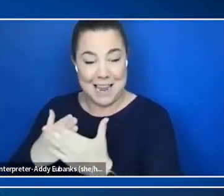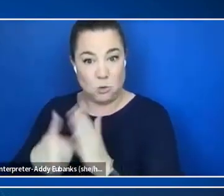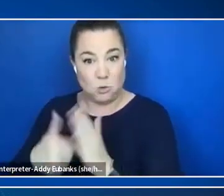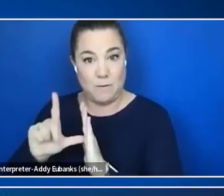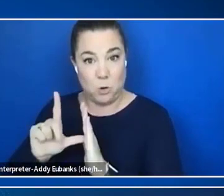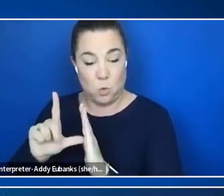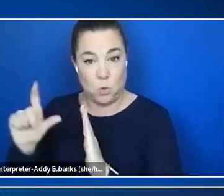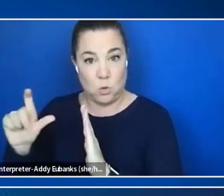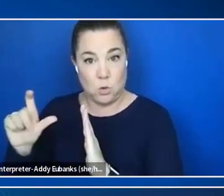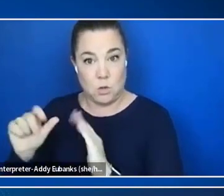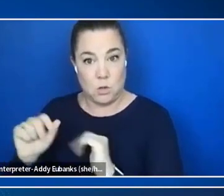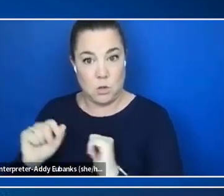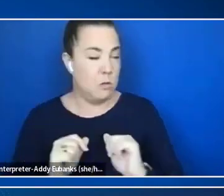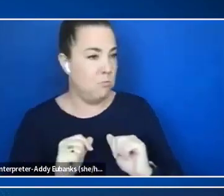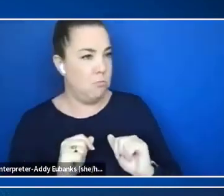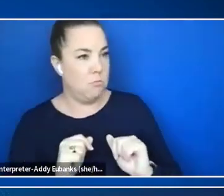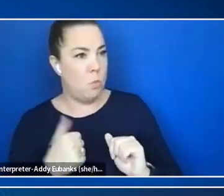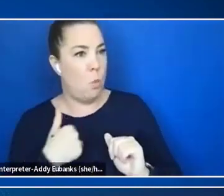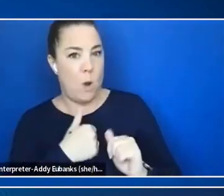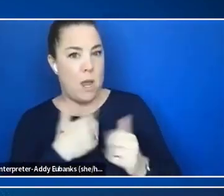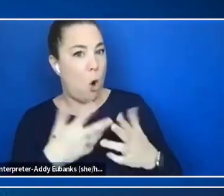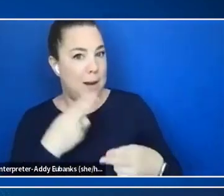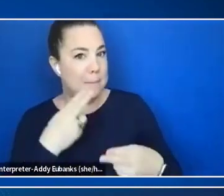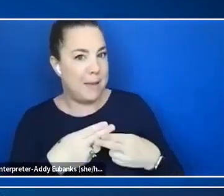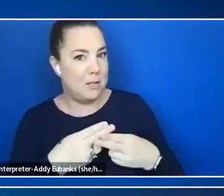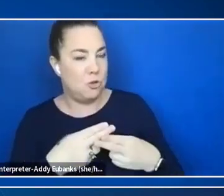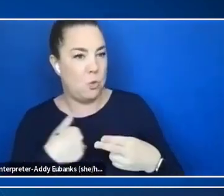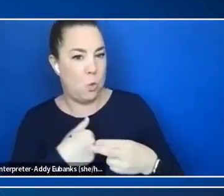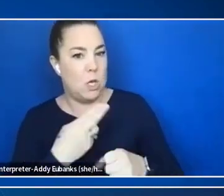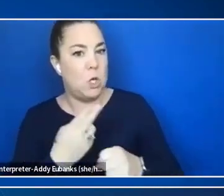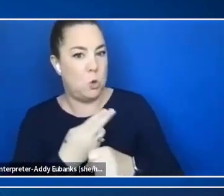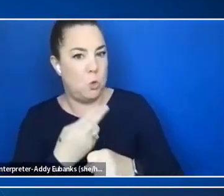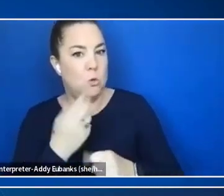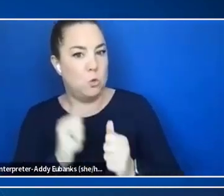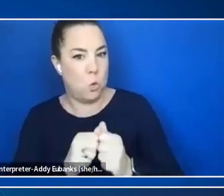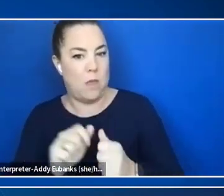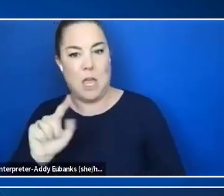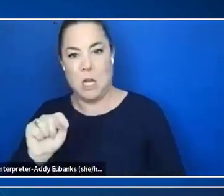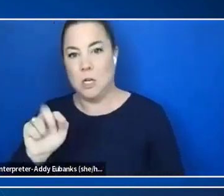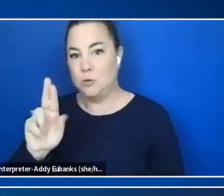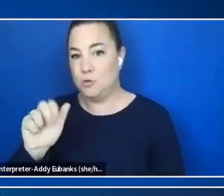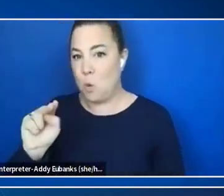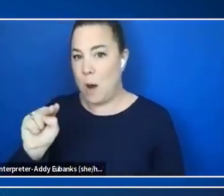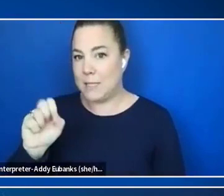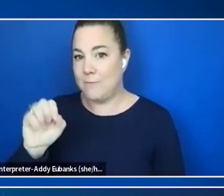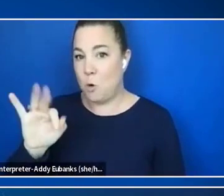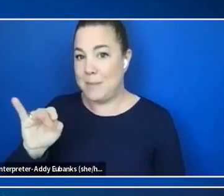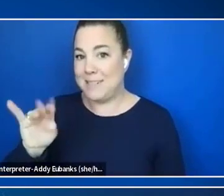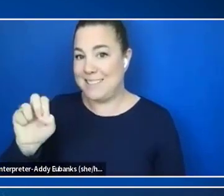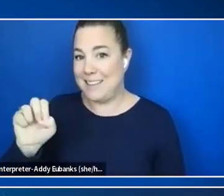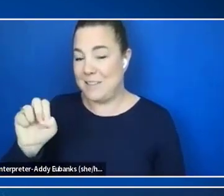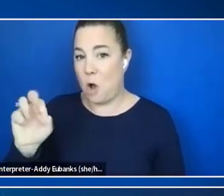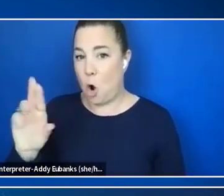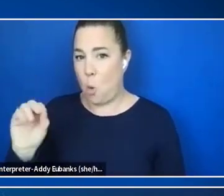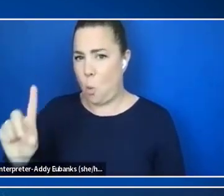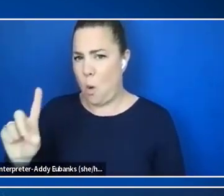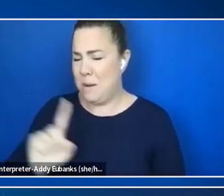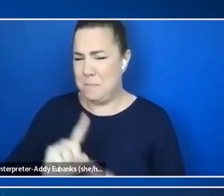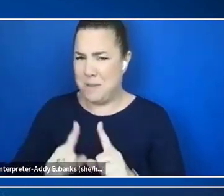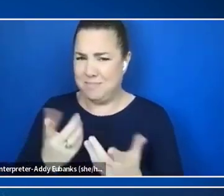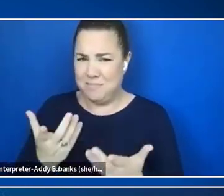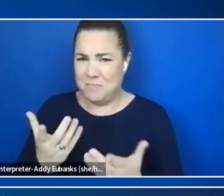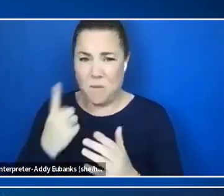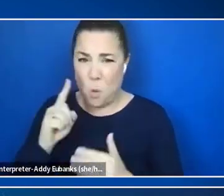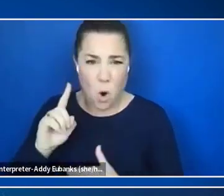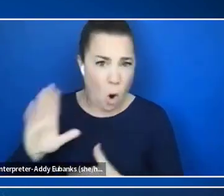So that as I mentioned, those are being used as transformative R1s, but logistically for all 80,000 applications, that